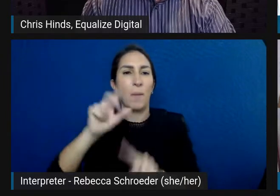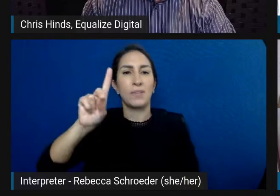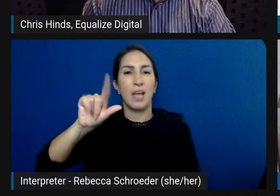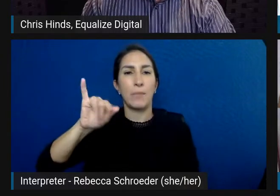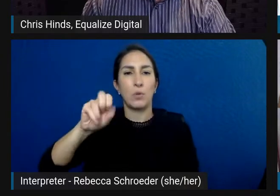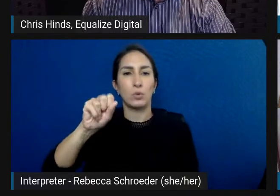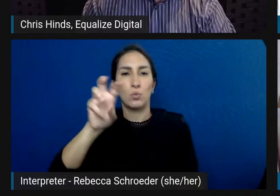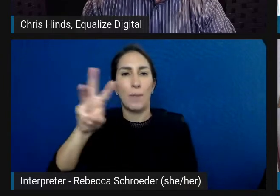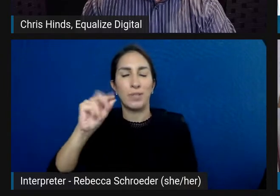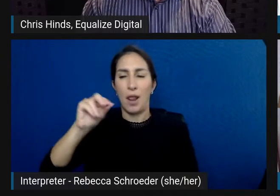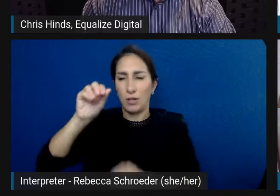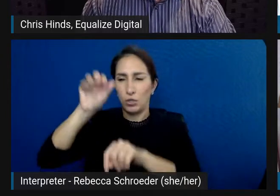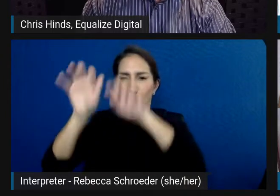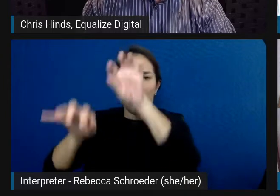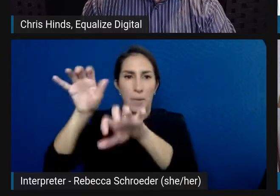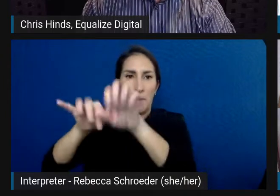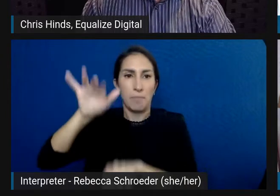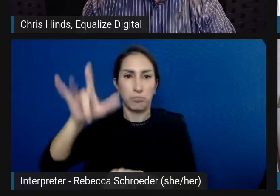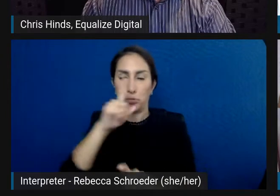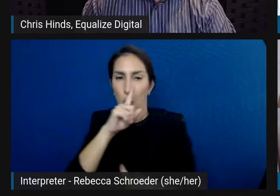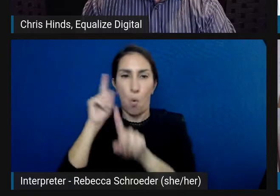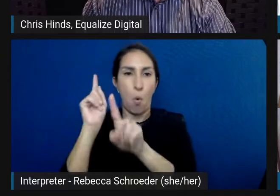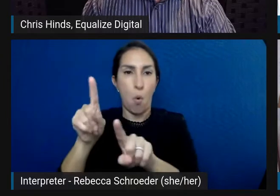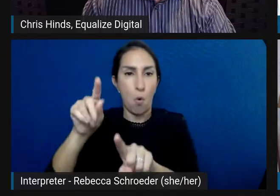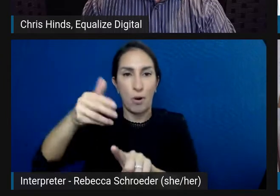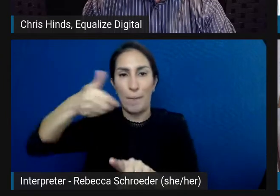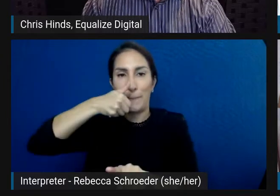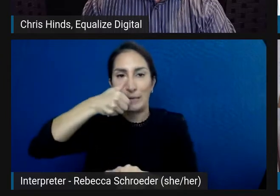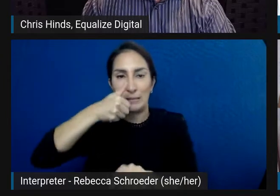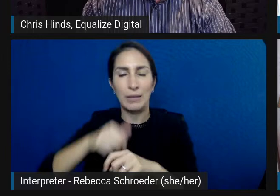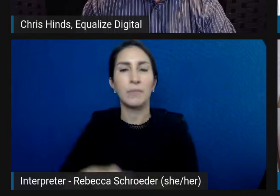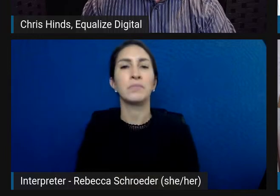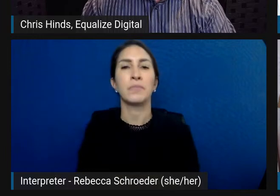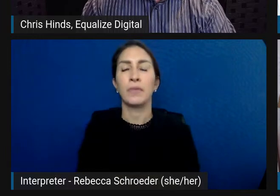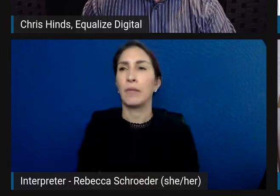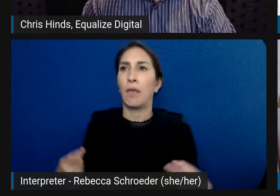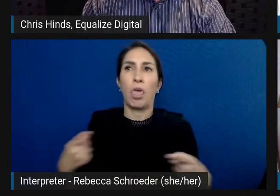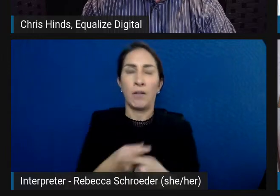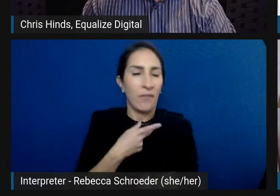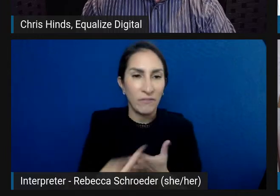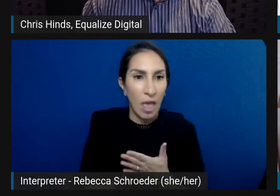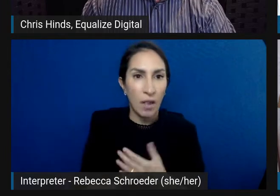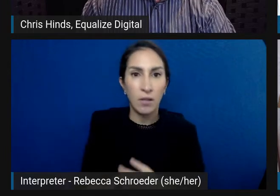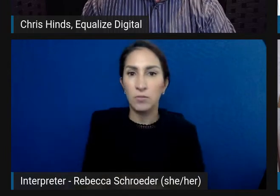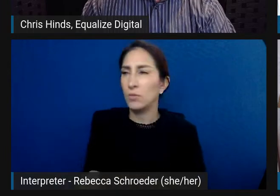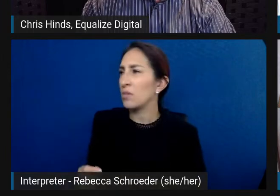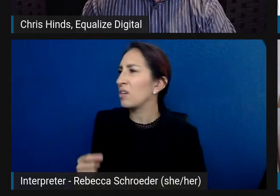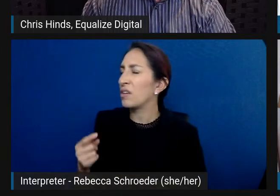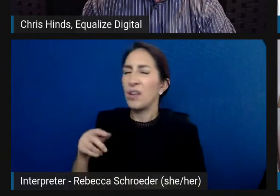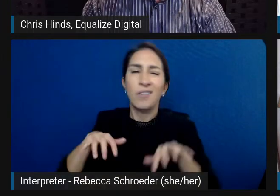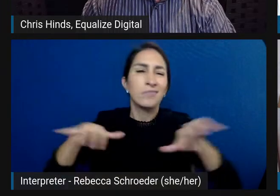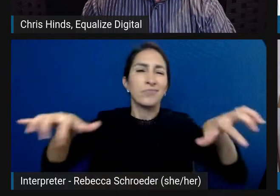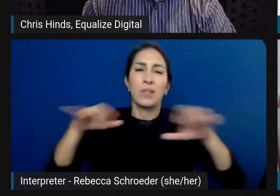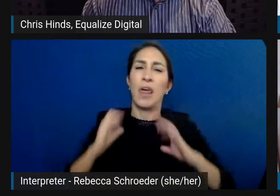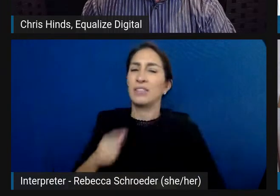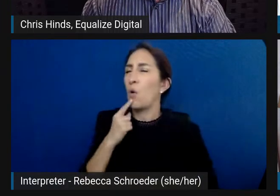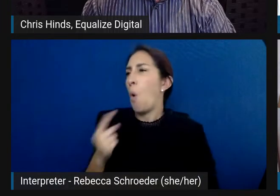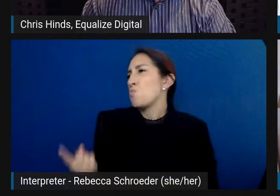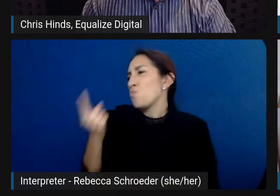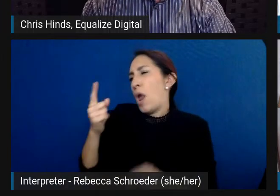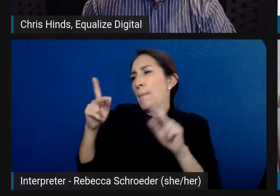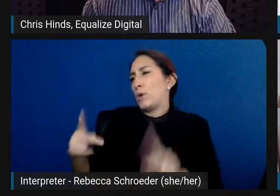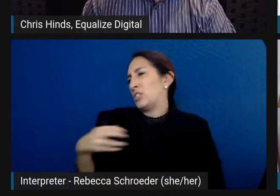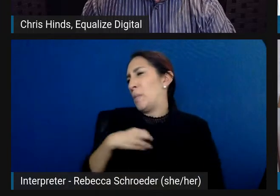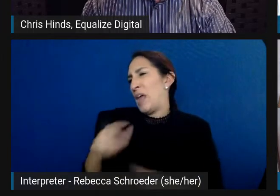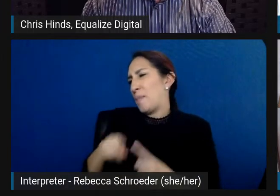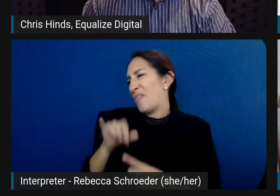that. I've talked to clients who were like, well, only one person has ever complained about this, and I'm like, well, guess how many